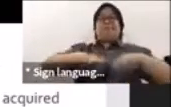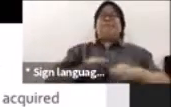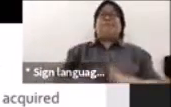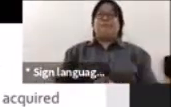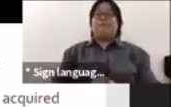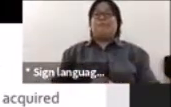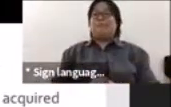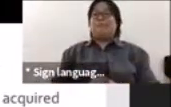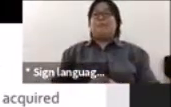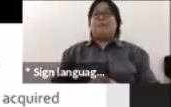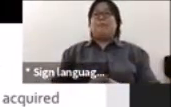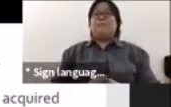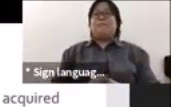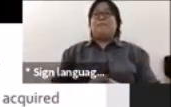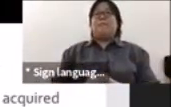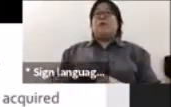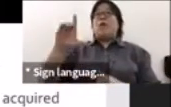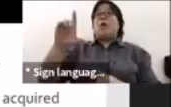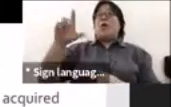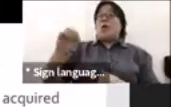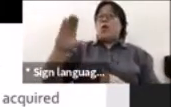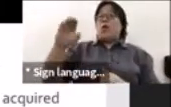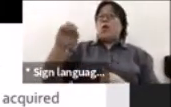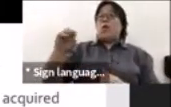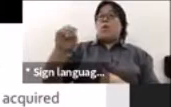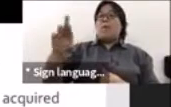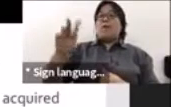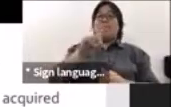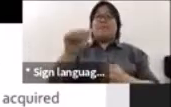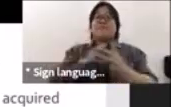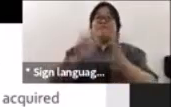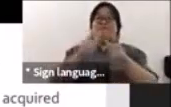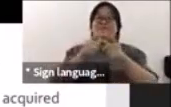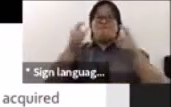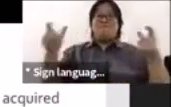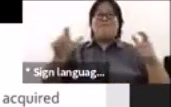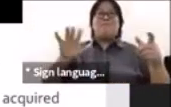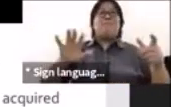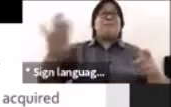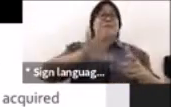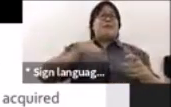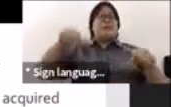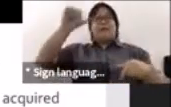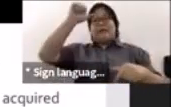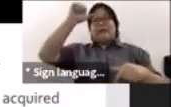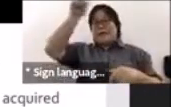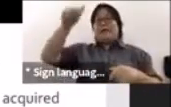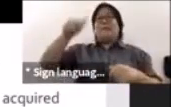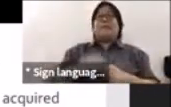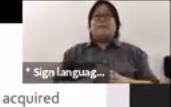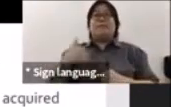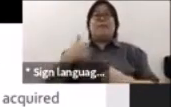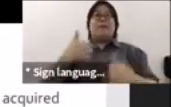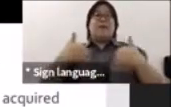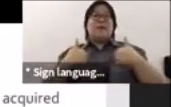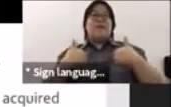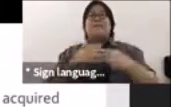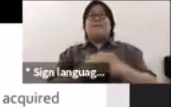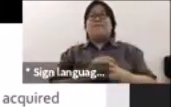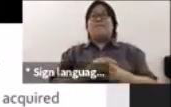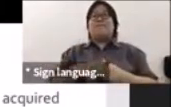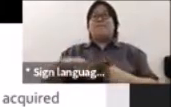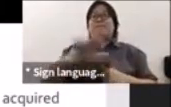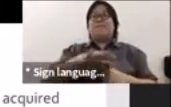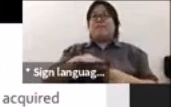So the locomotor disability is one of the largest share of disability in India. In India, we have 26.8 million persons who